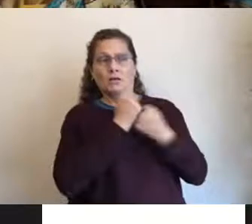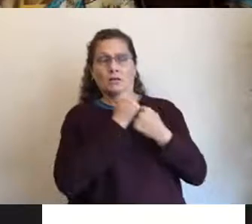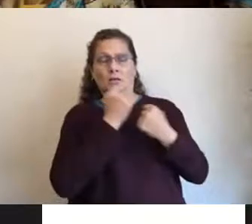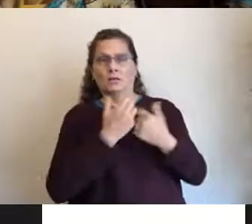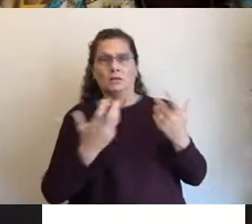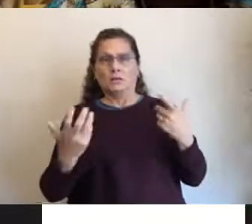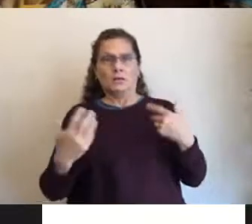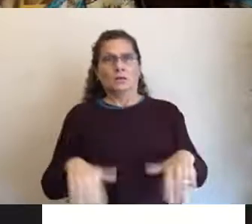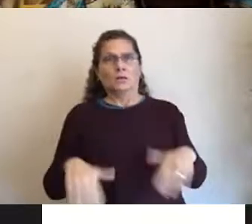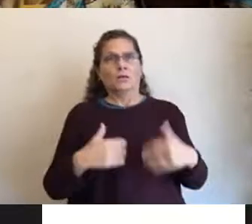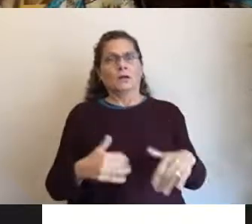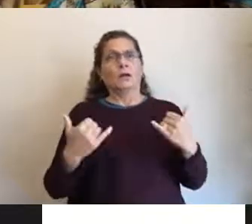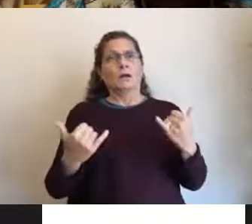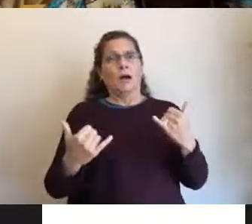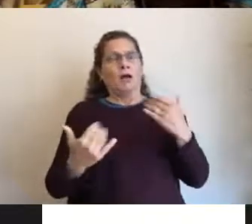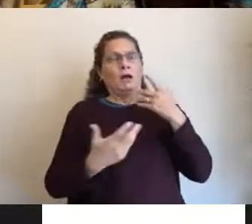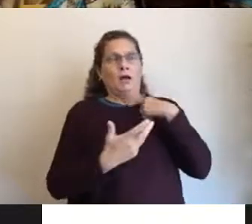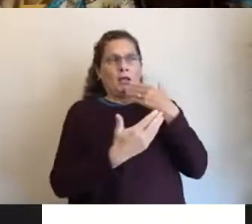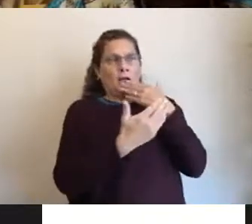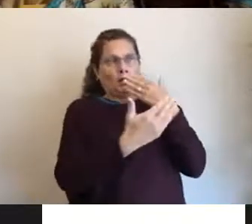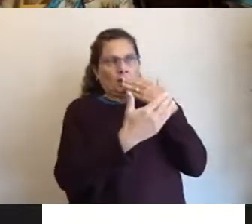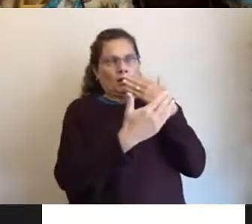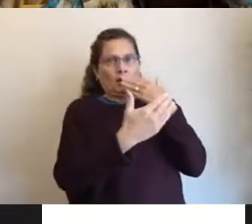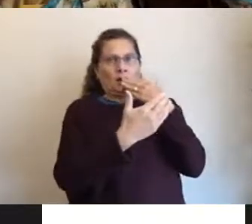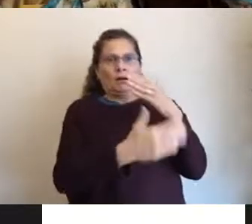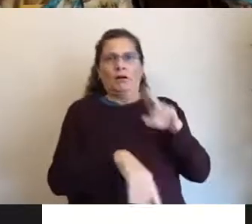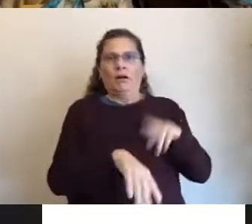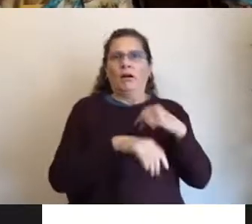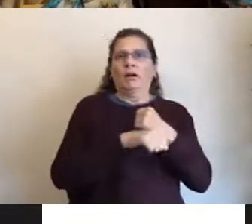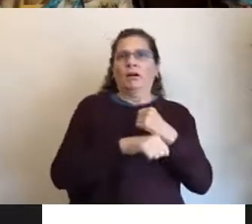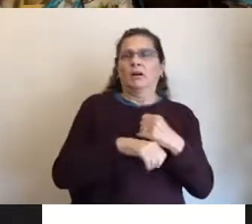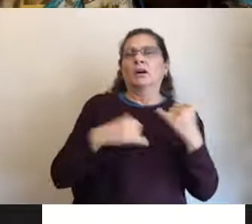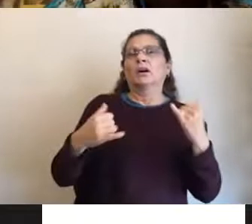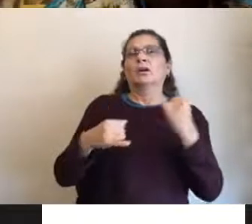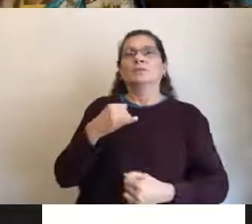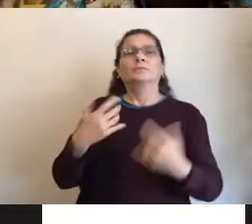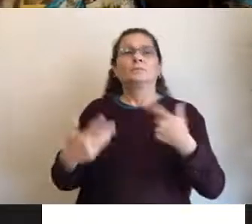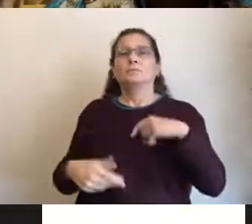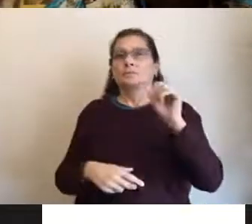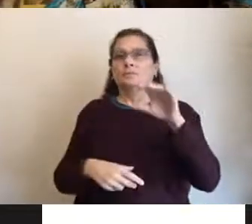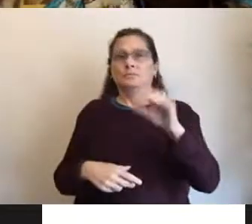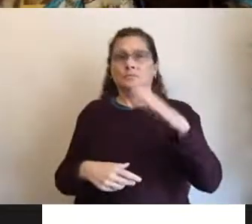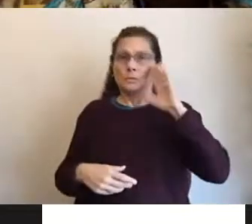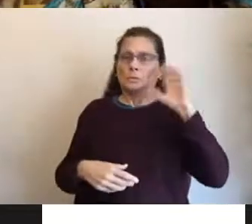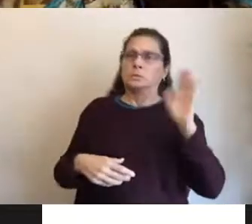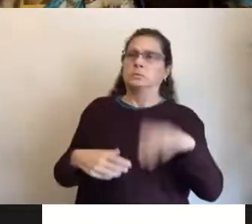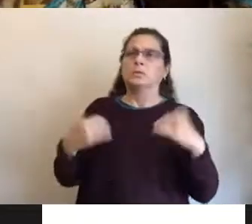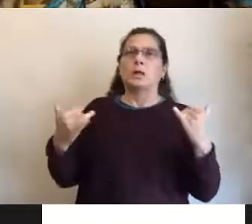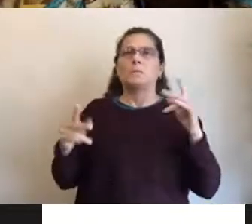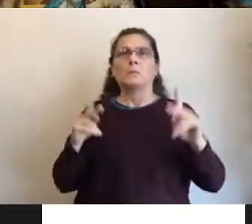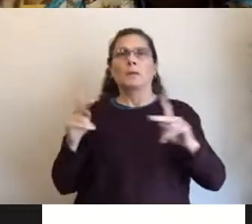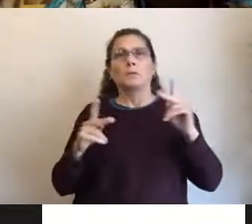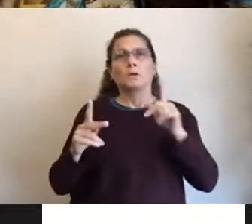take an opportunity to thank them. And lastly, we know that a lot of individuals that are coming to